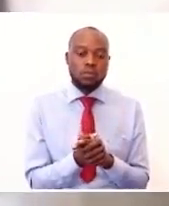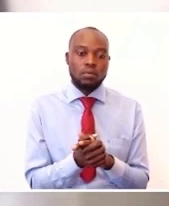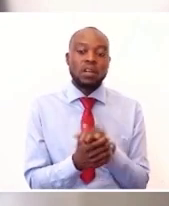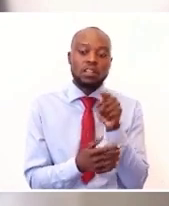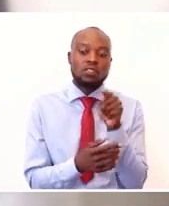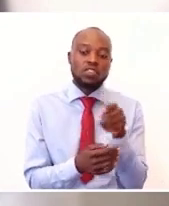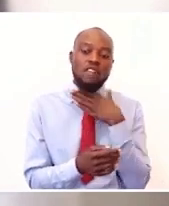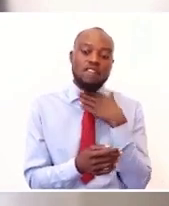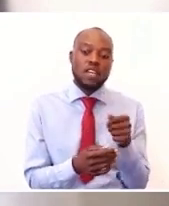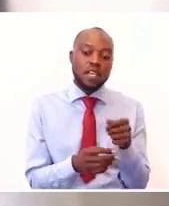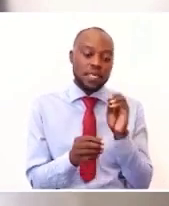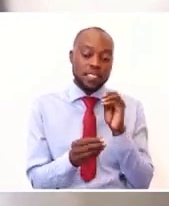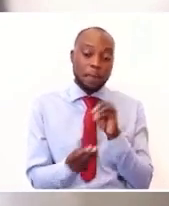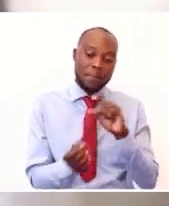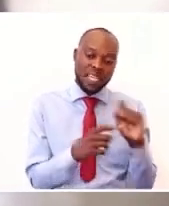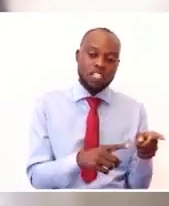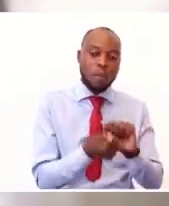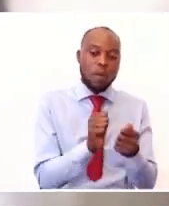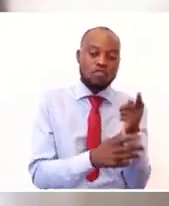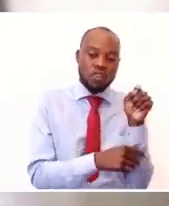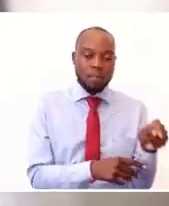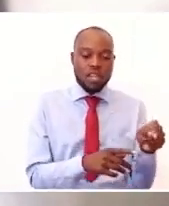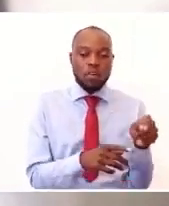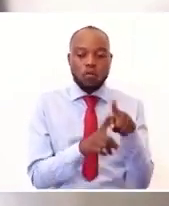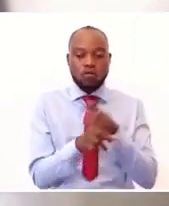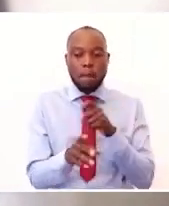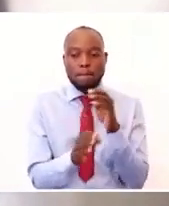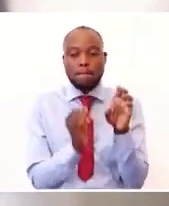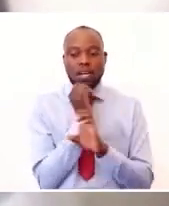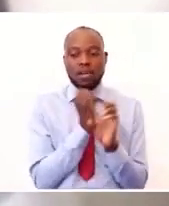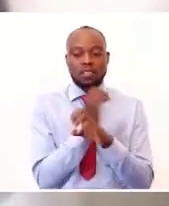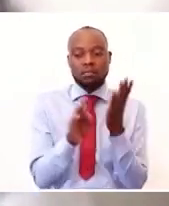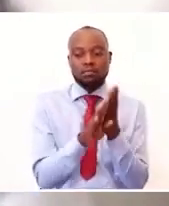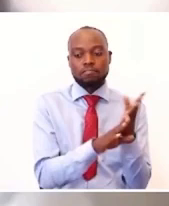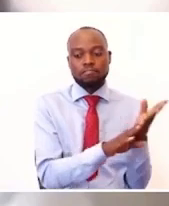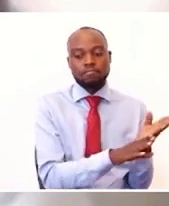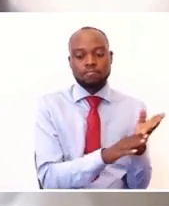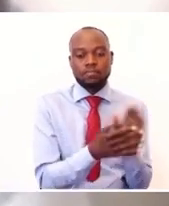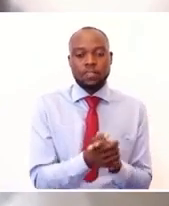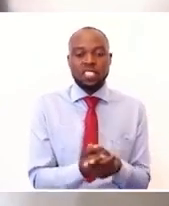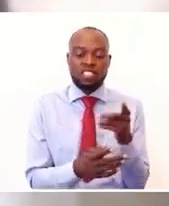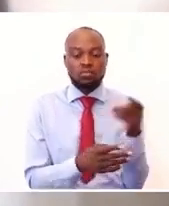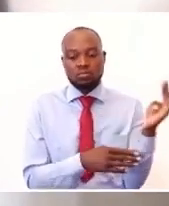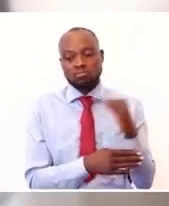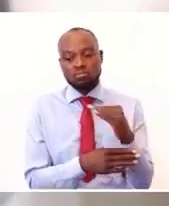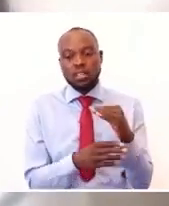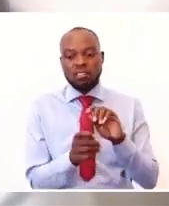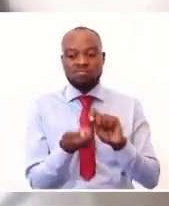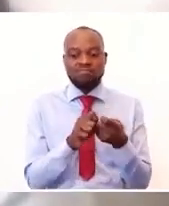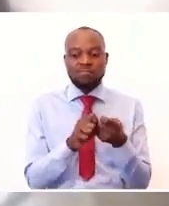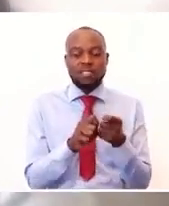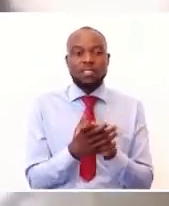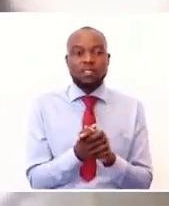of being treated the same in different countries. And the nuances around it are becoming more and more exacerbated as